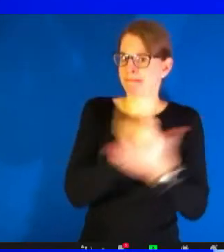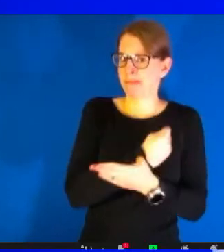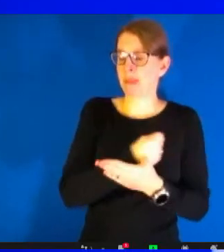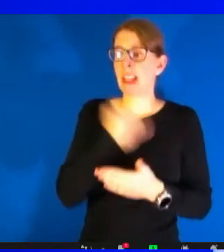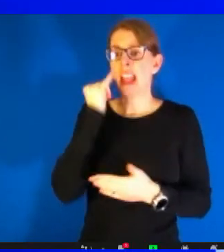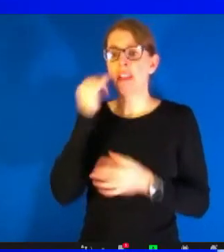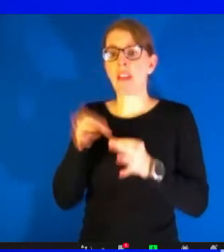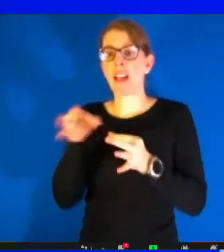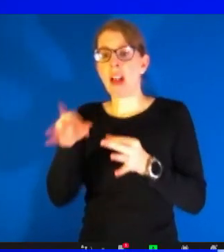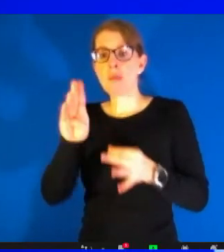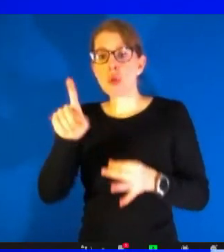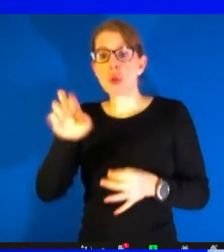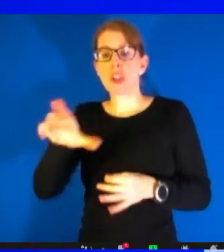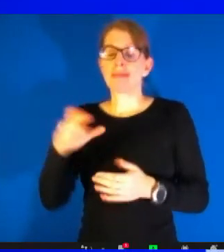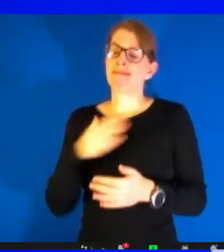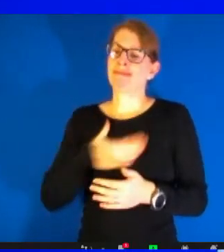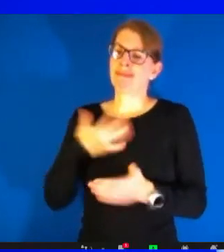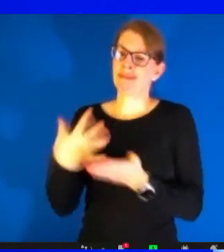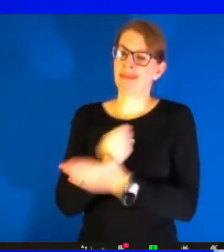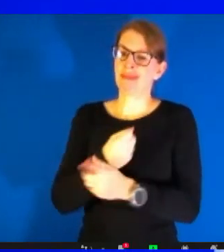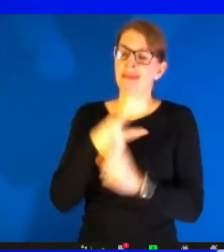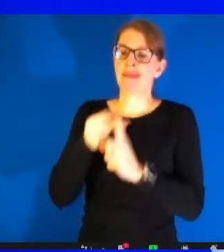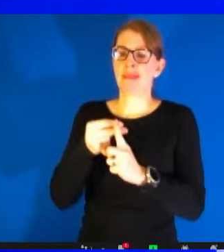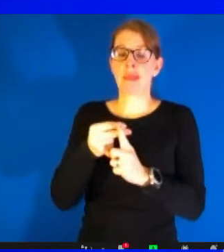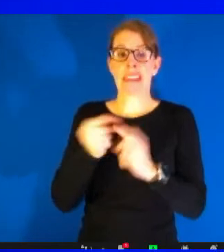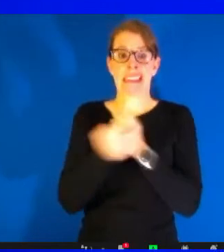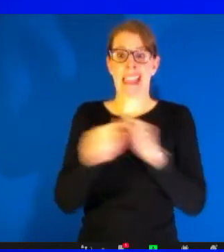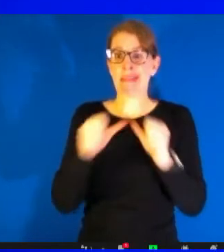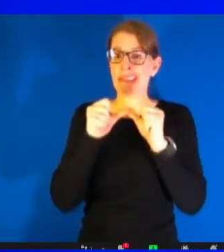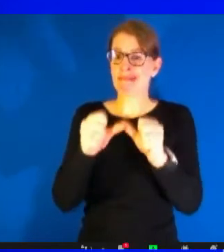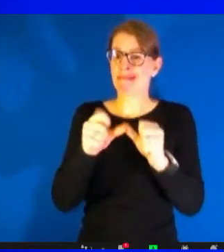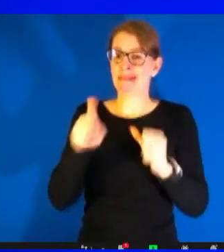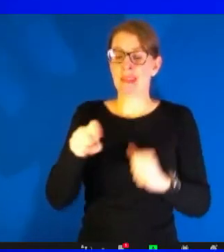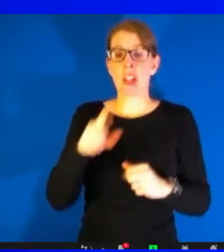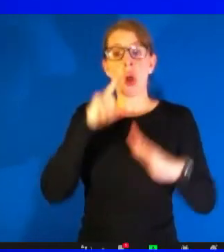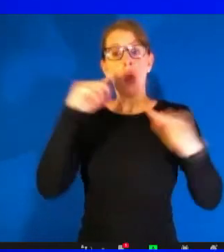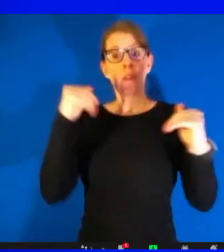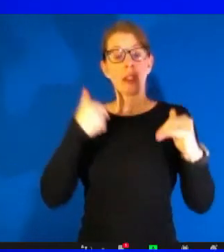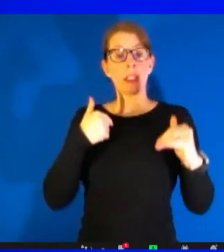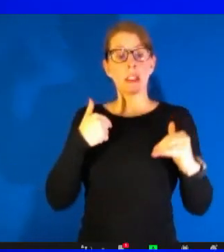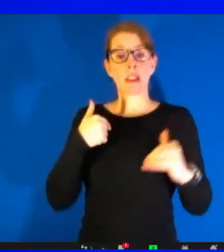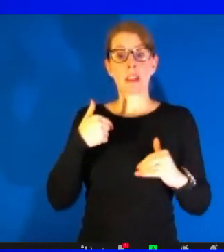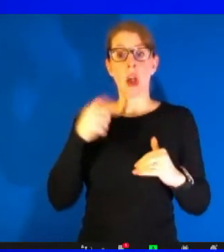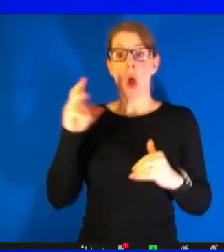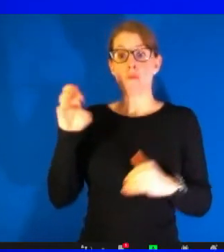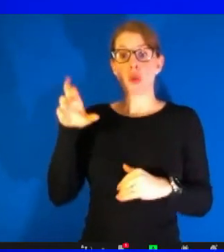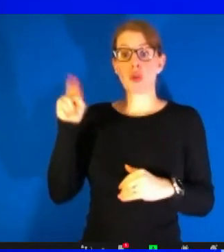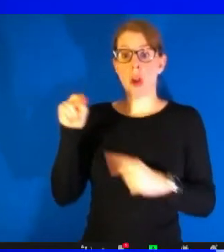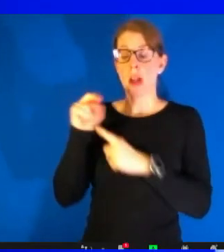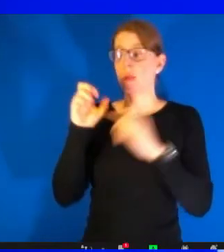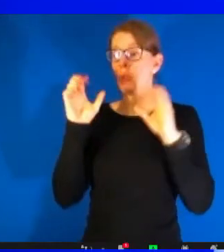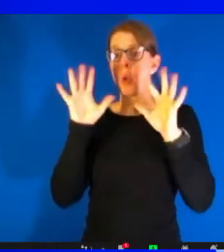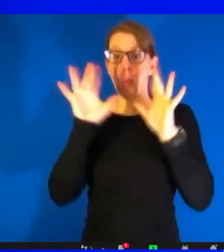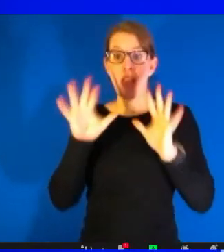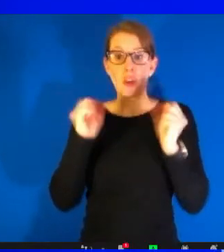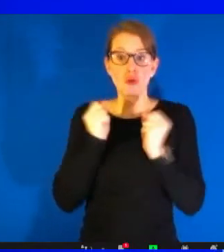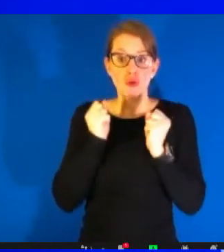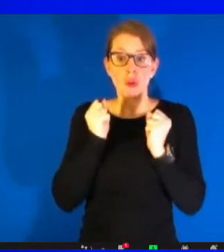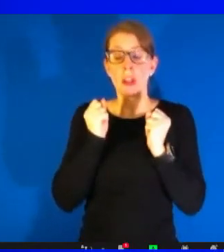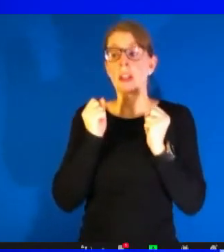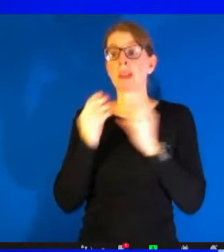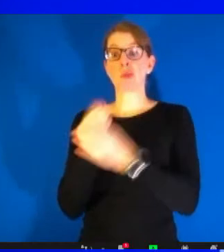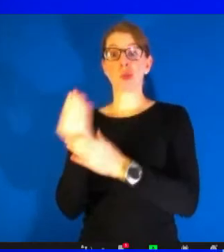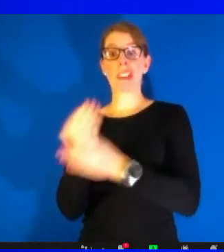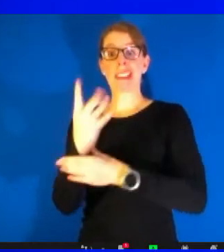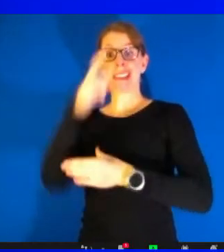as well. Let's keep everybody safe. Just as Dr. Kumer said, hopefully as we move out of this cold weather into the spring and summer, things